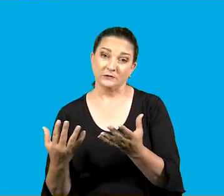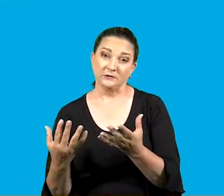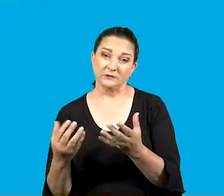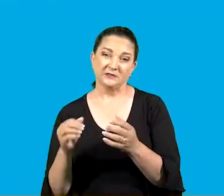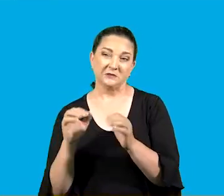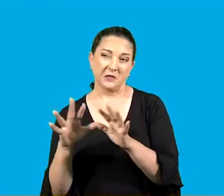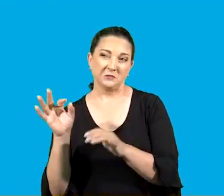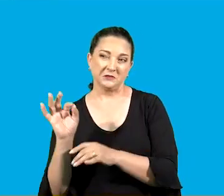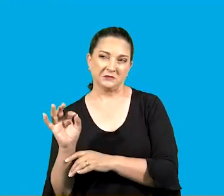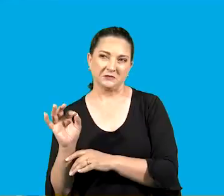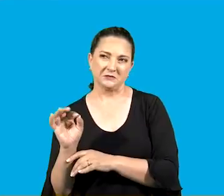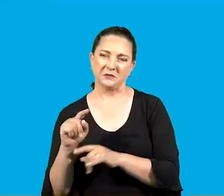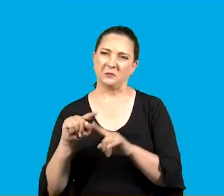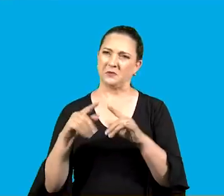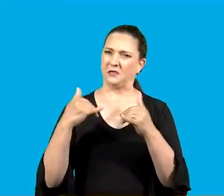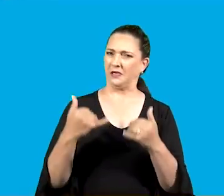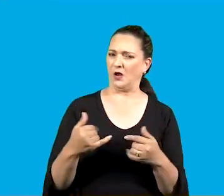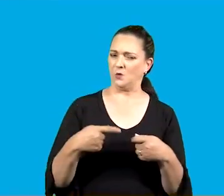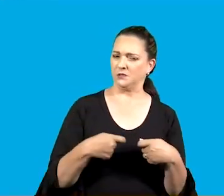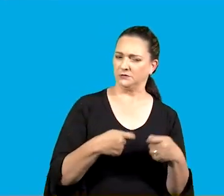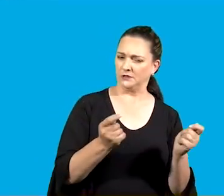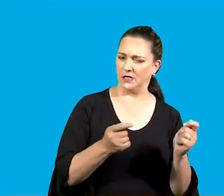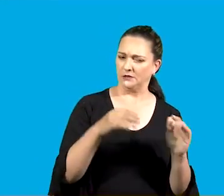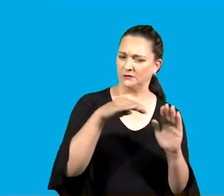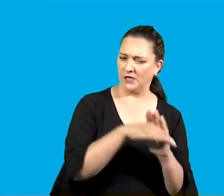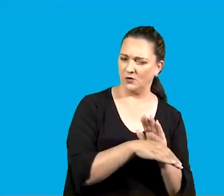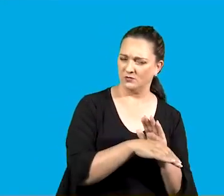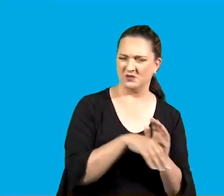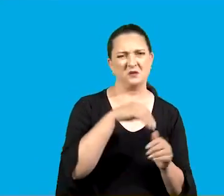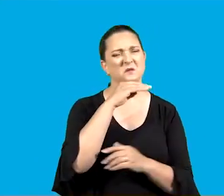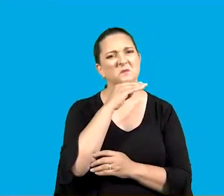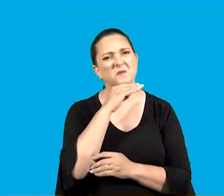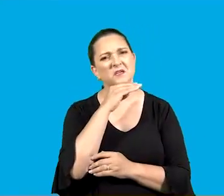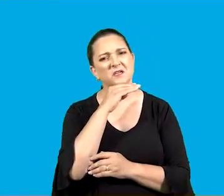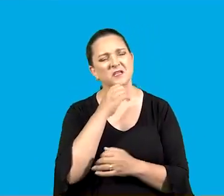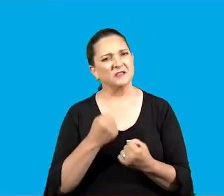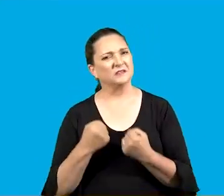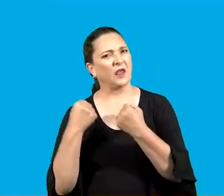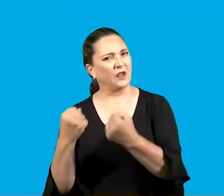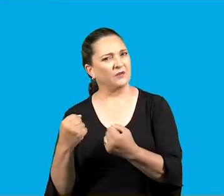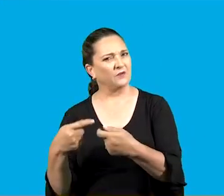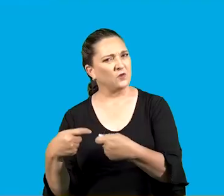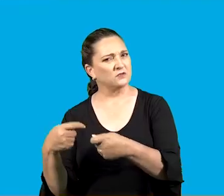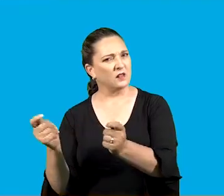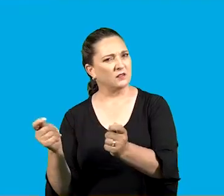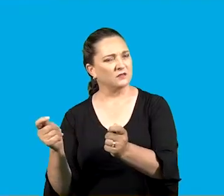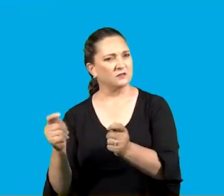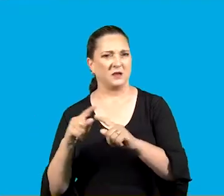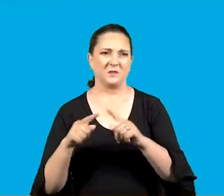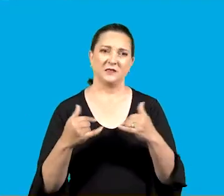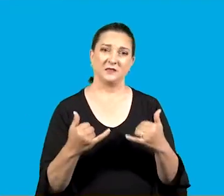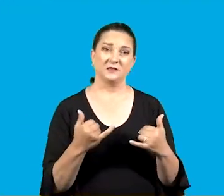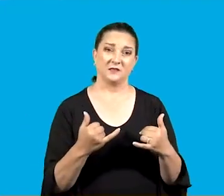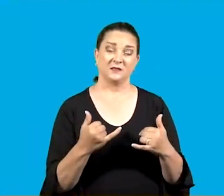by 20%. The next question you ask yourself is, what were the deliveries for? Obviously, they were for the sales. So if